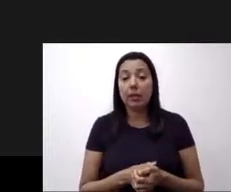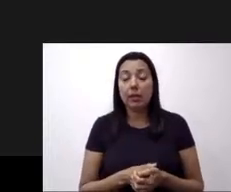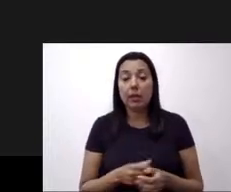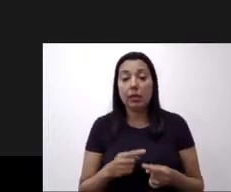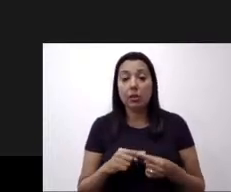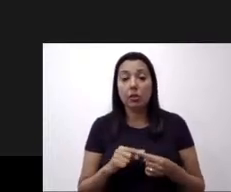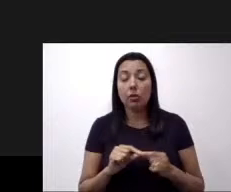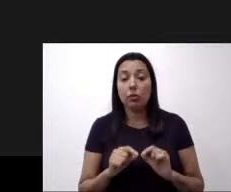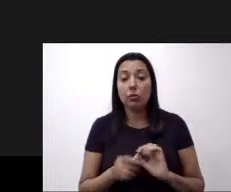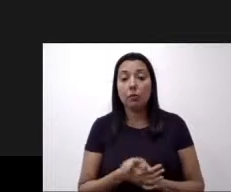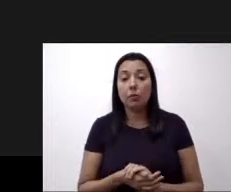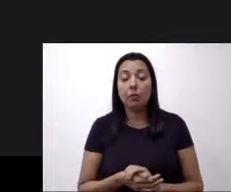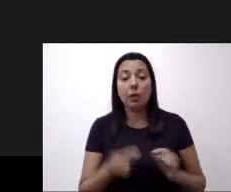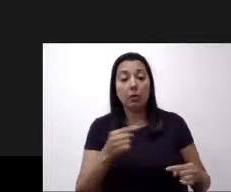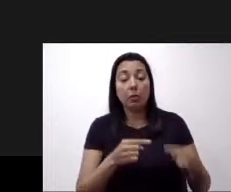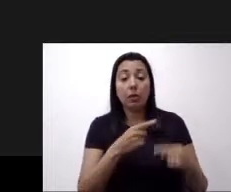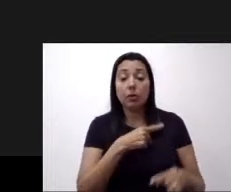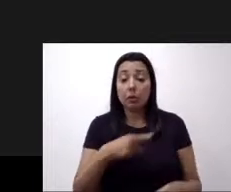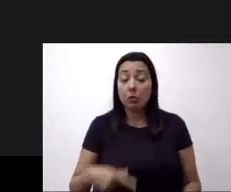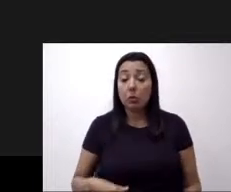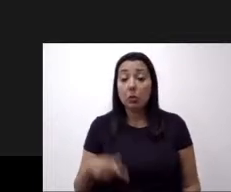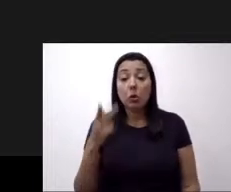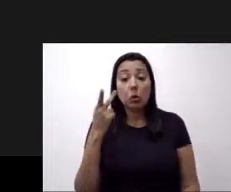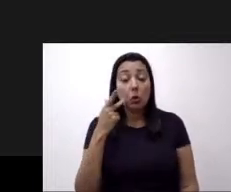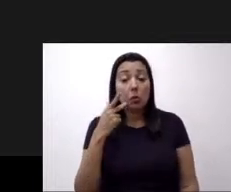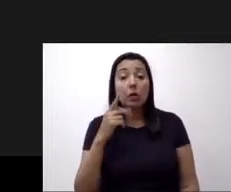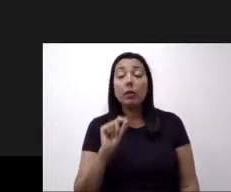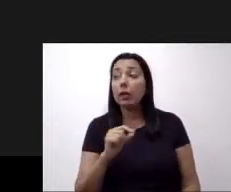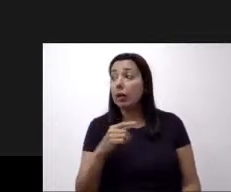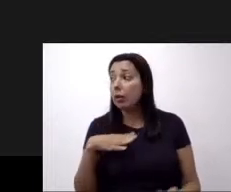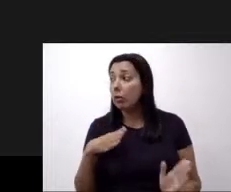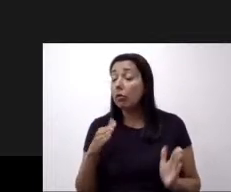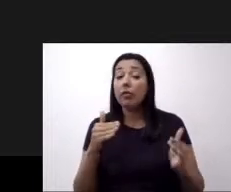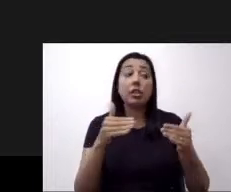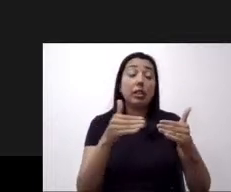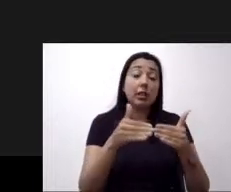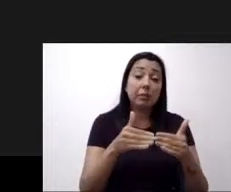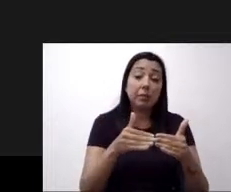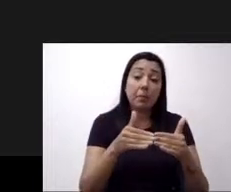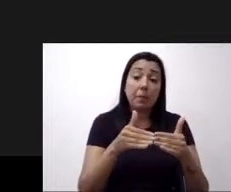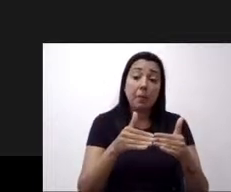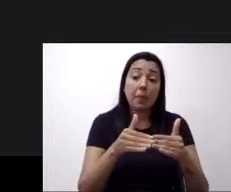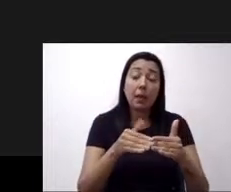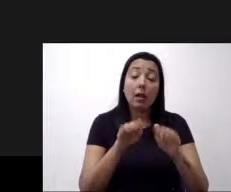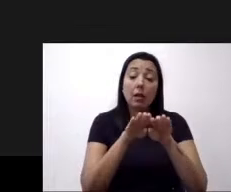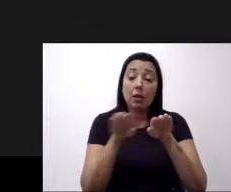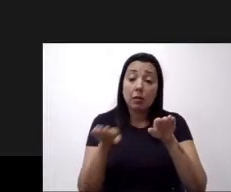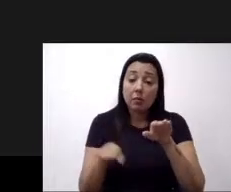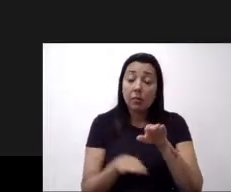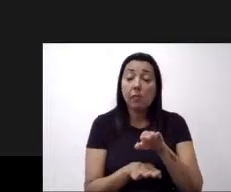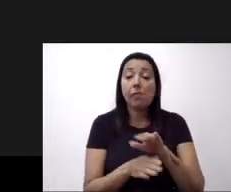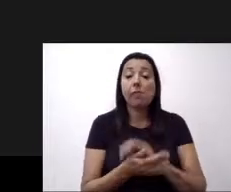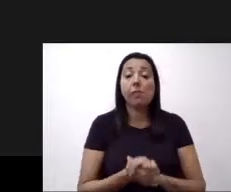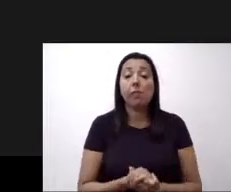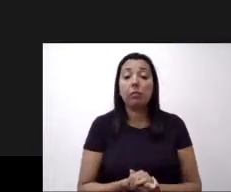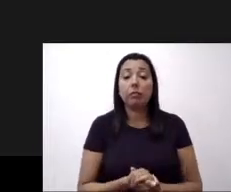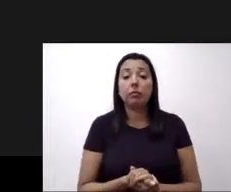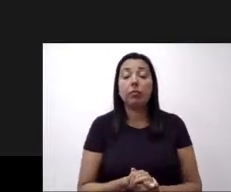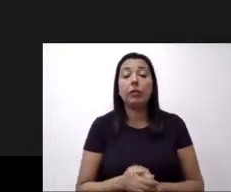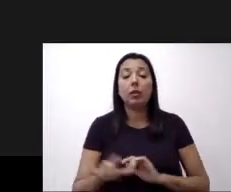policies. They have rather focused on the analysis of inequalities due to the labor market or to the family